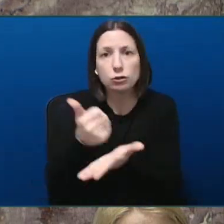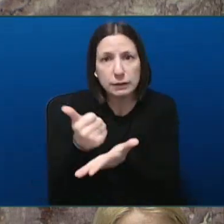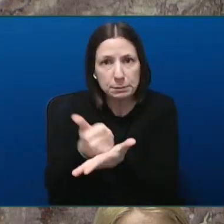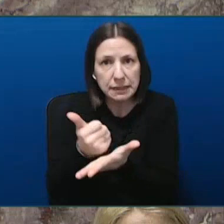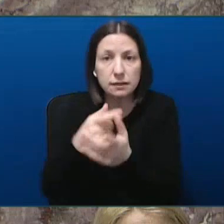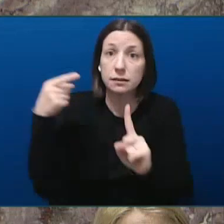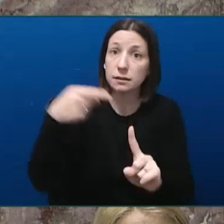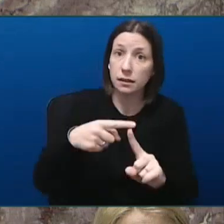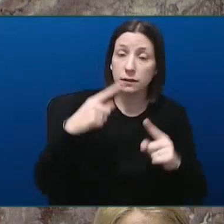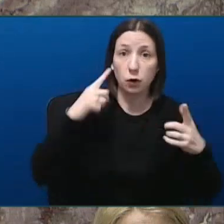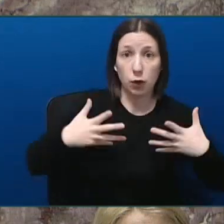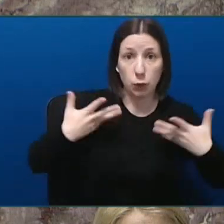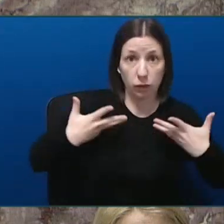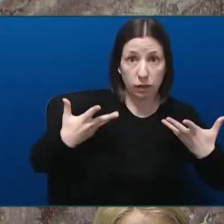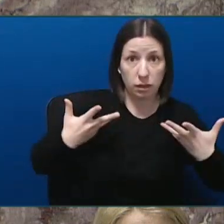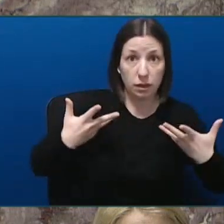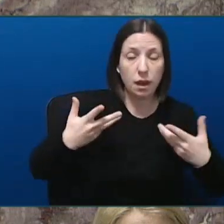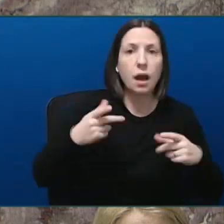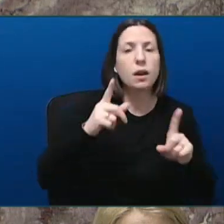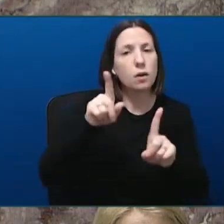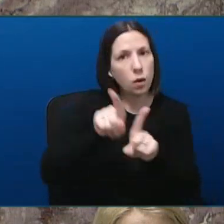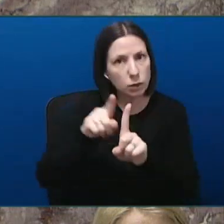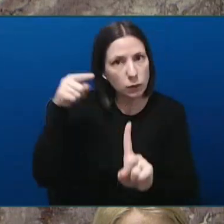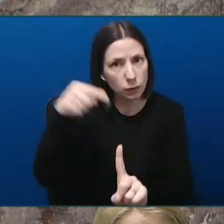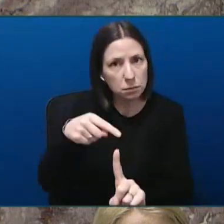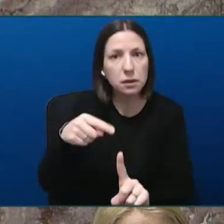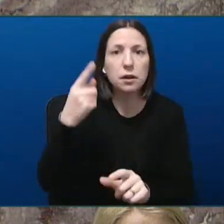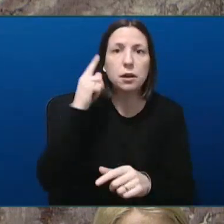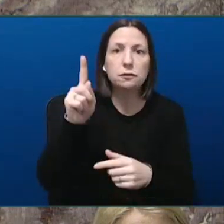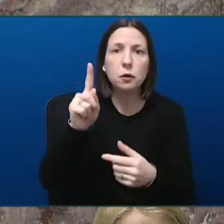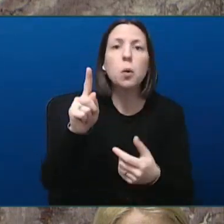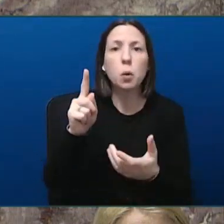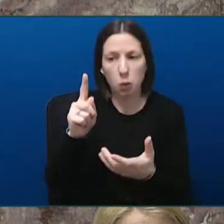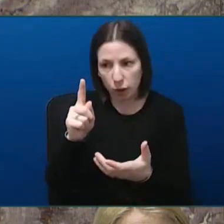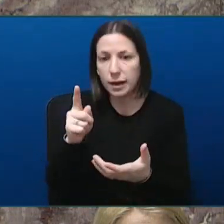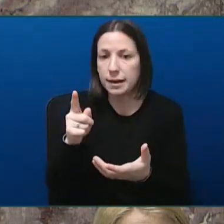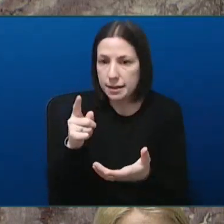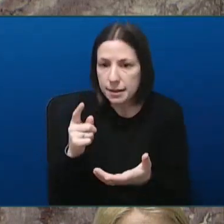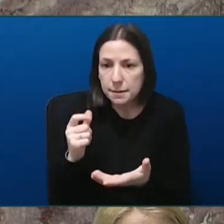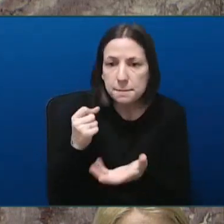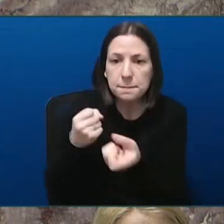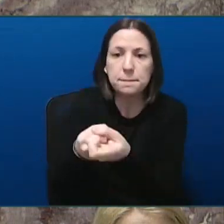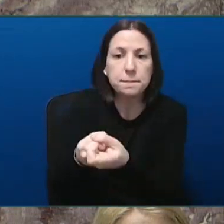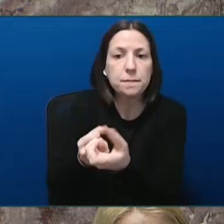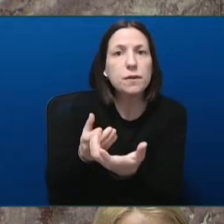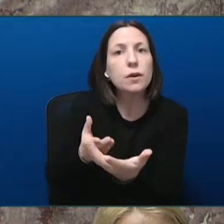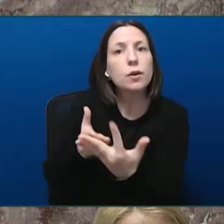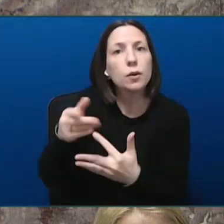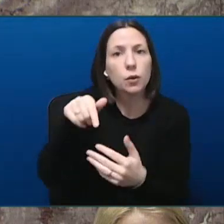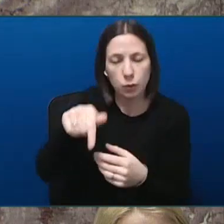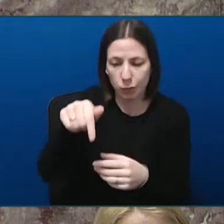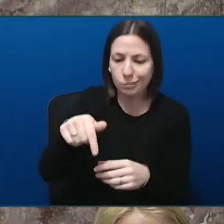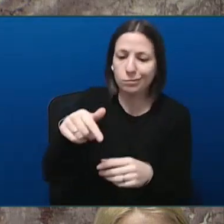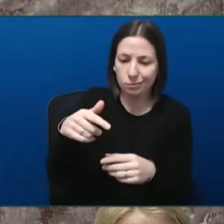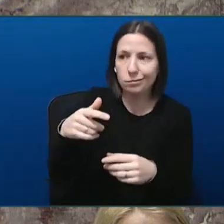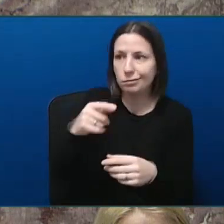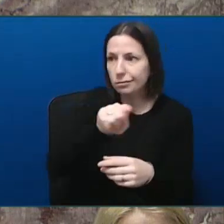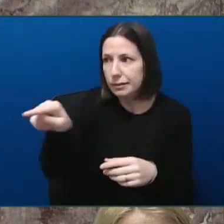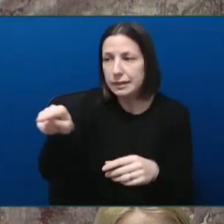with respect to interventions through our specific response to the toxic drugs crisis